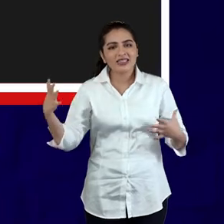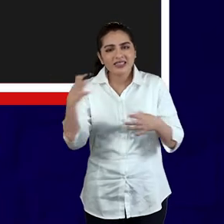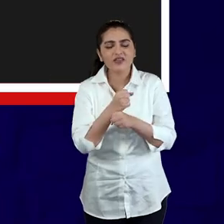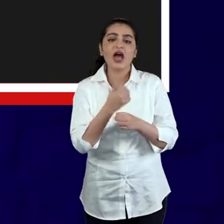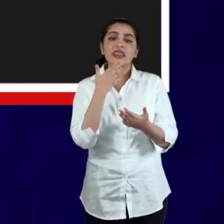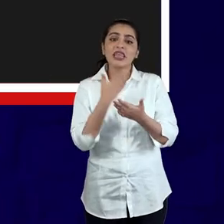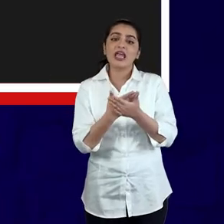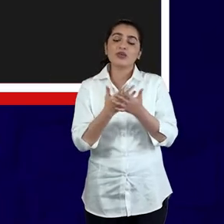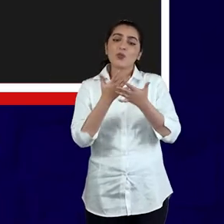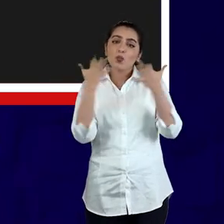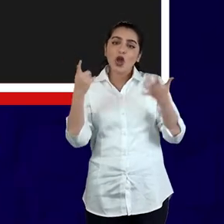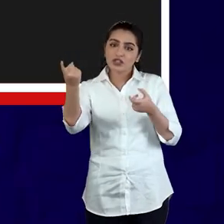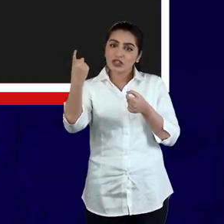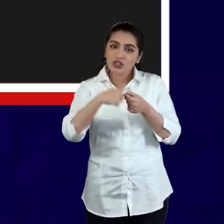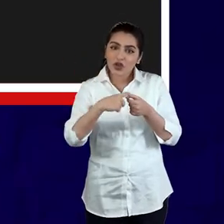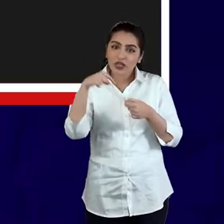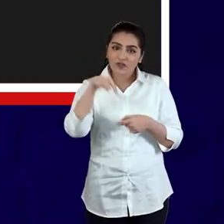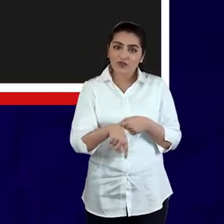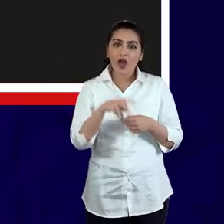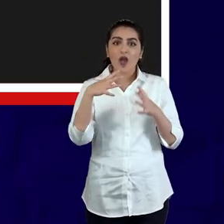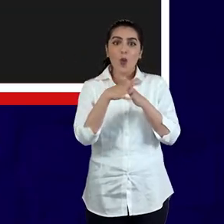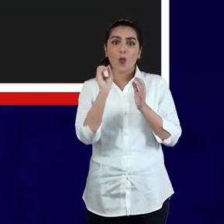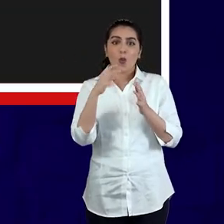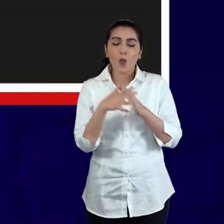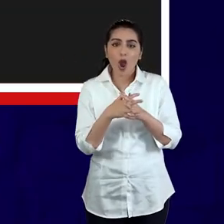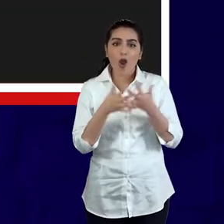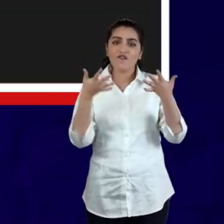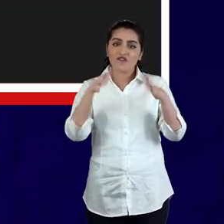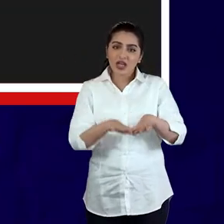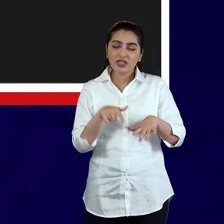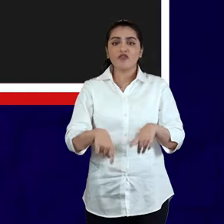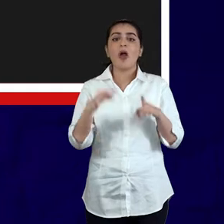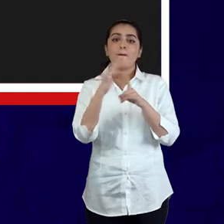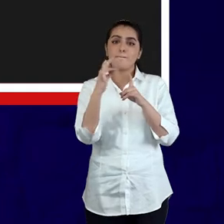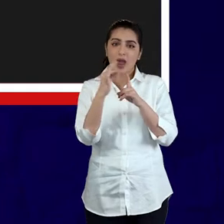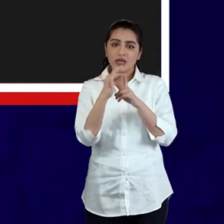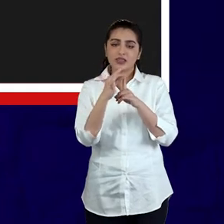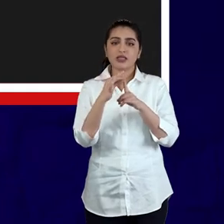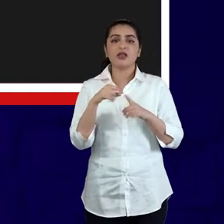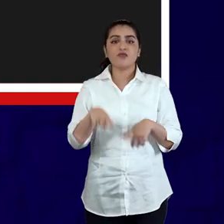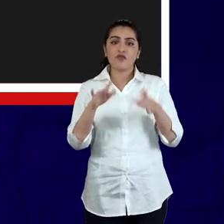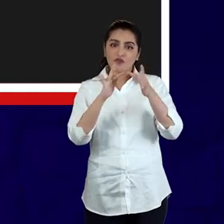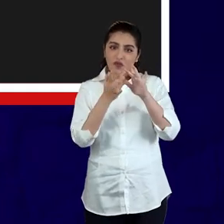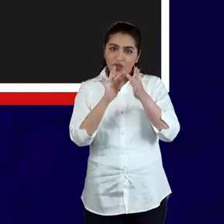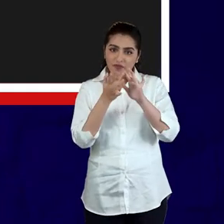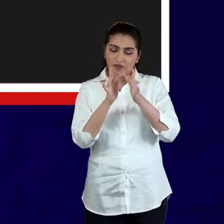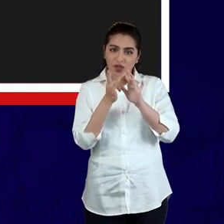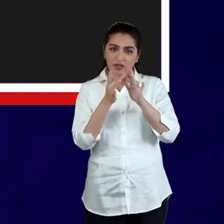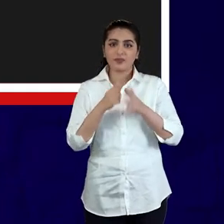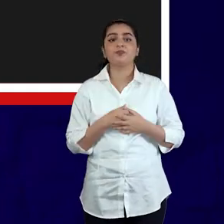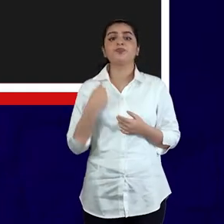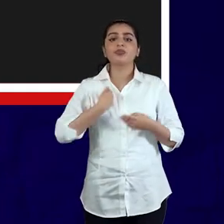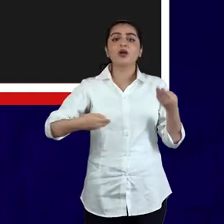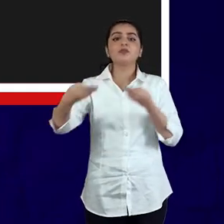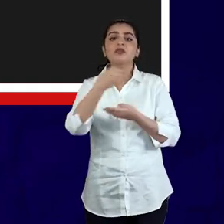everyone, and thanks so much for joining us for this Women of the World Festival in Pakistan online. I'm